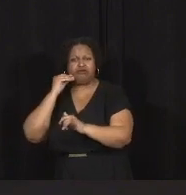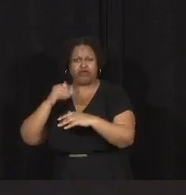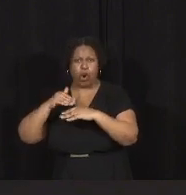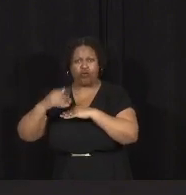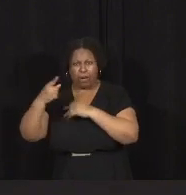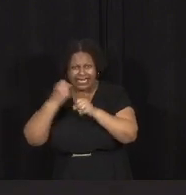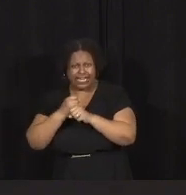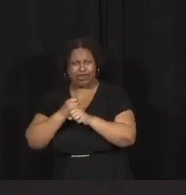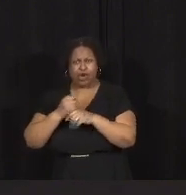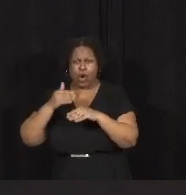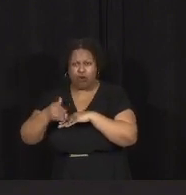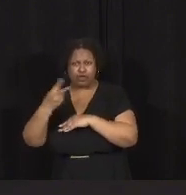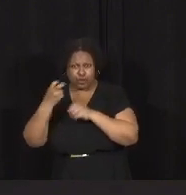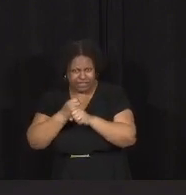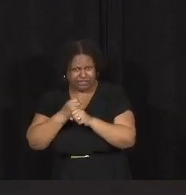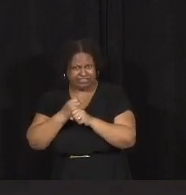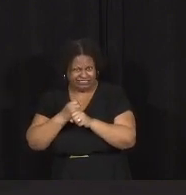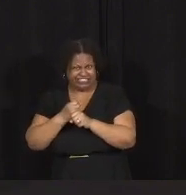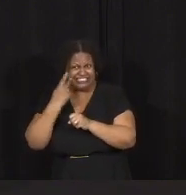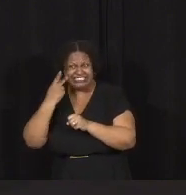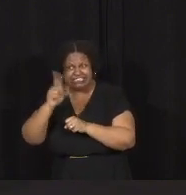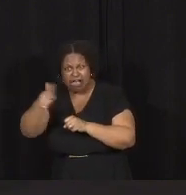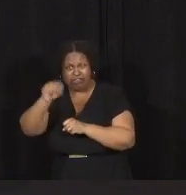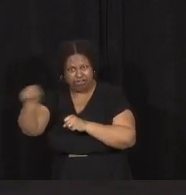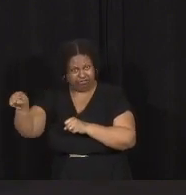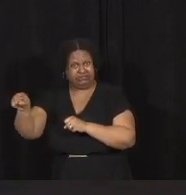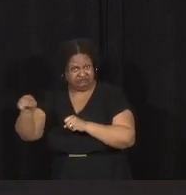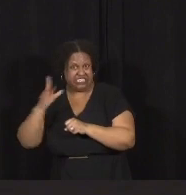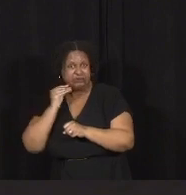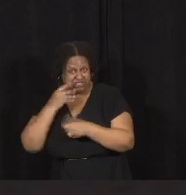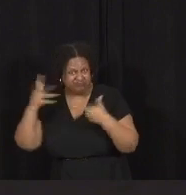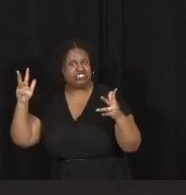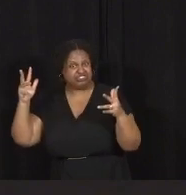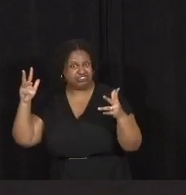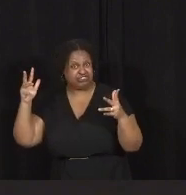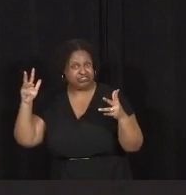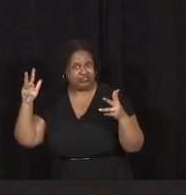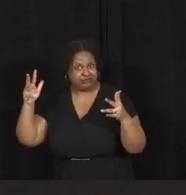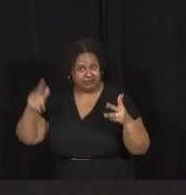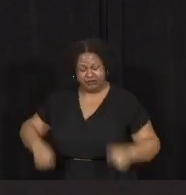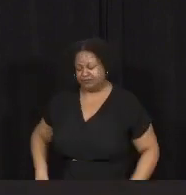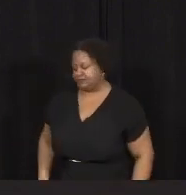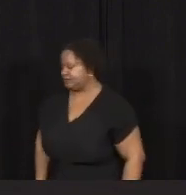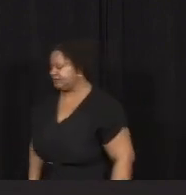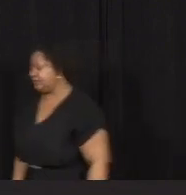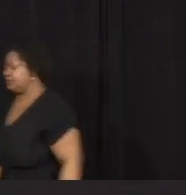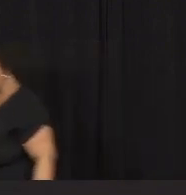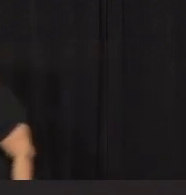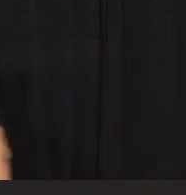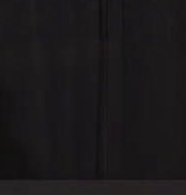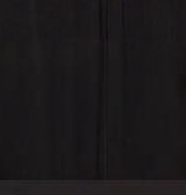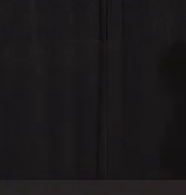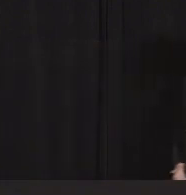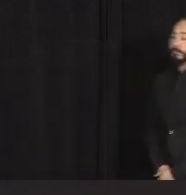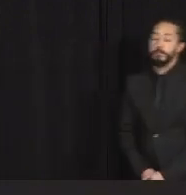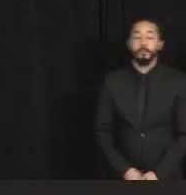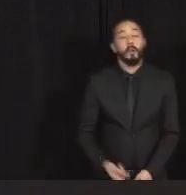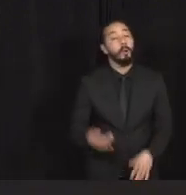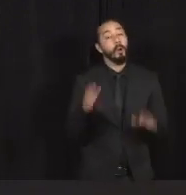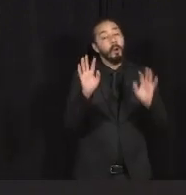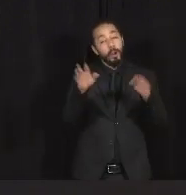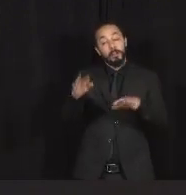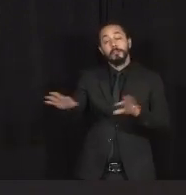It's another great question. Look, I think people need to realize that these are truly, truly